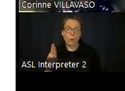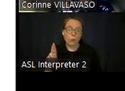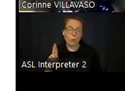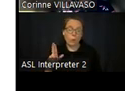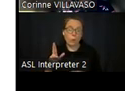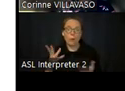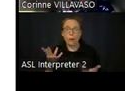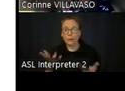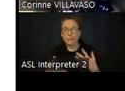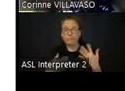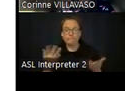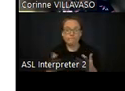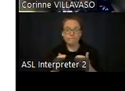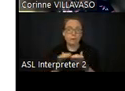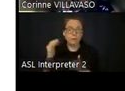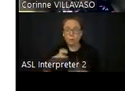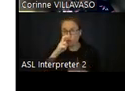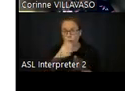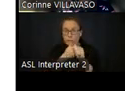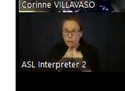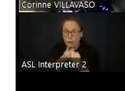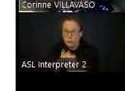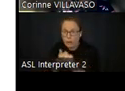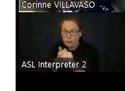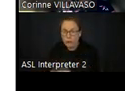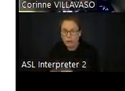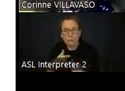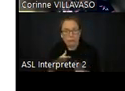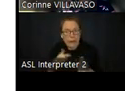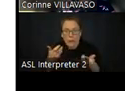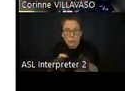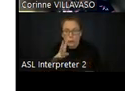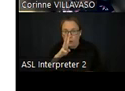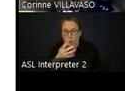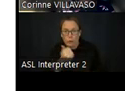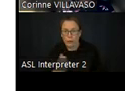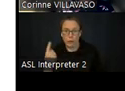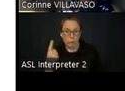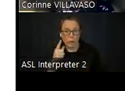fitting a whole bunch of standards. Like we wouldn't want to inadvertently rule anyone out being a board member.